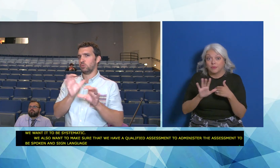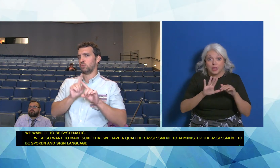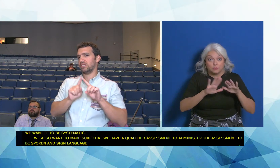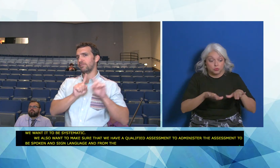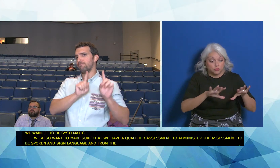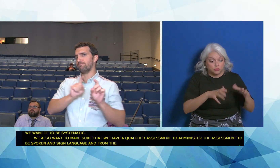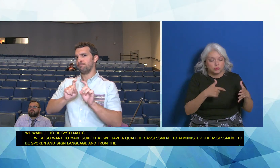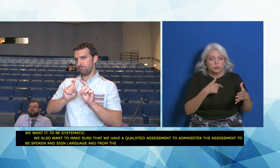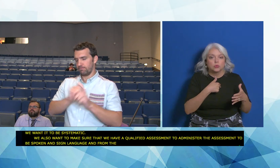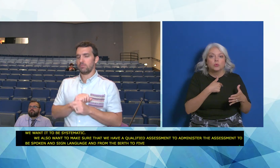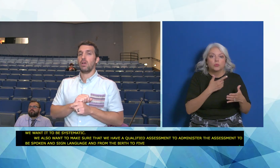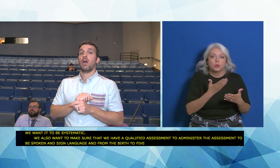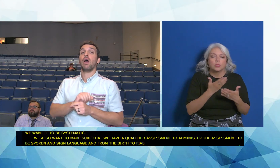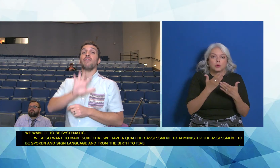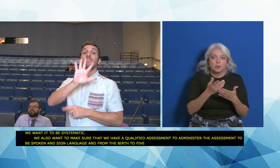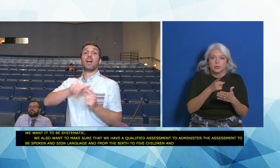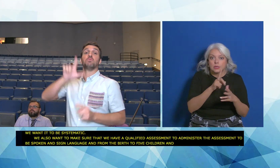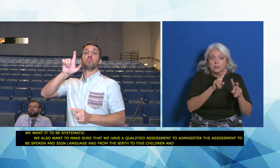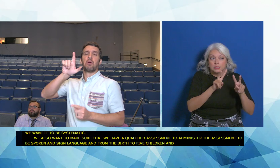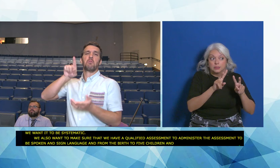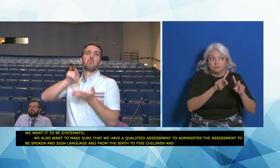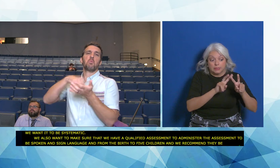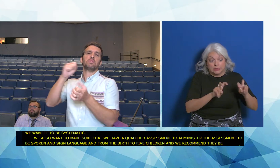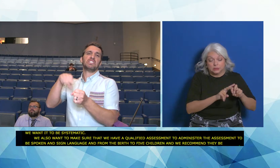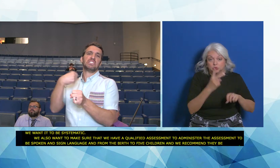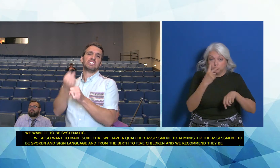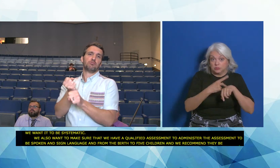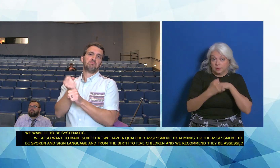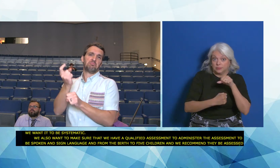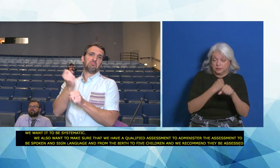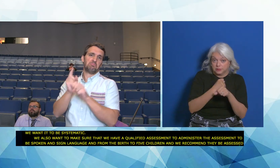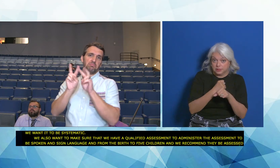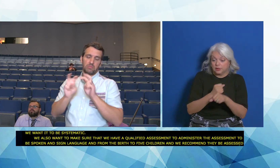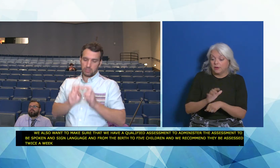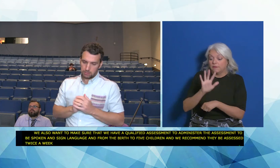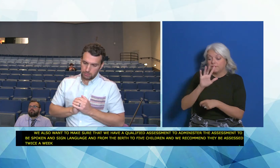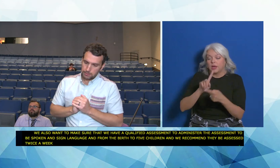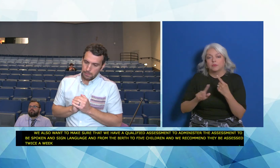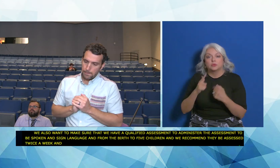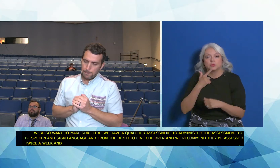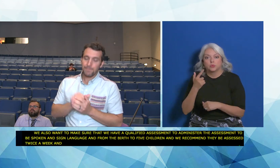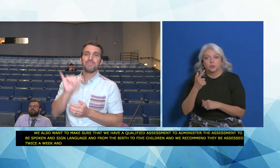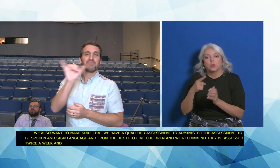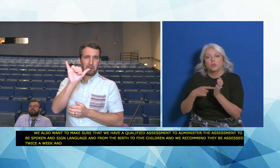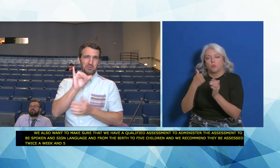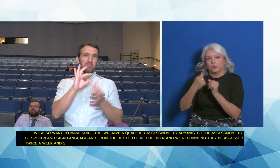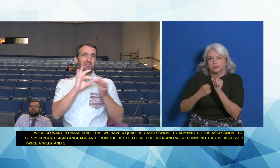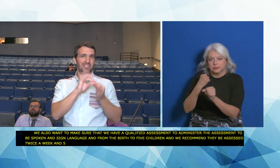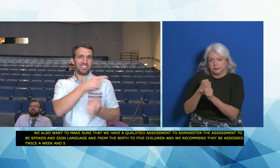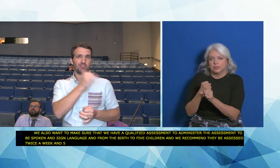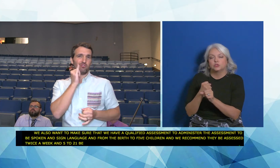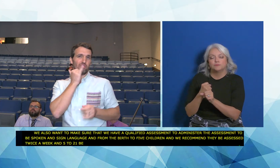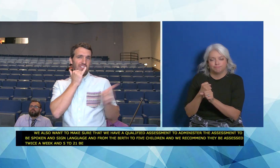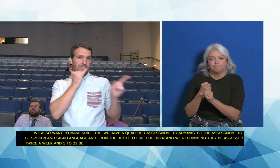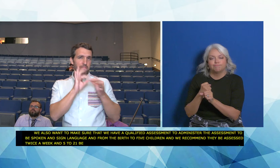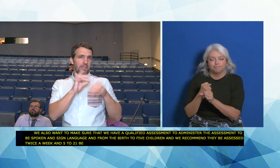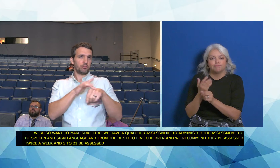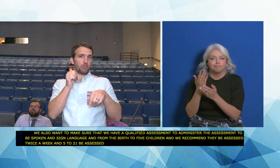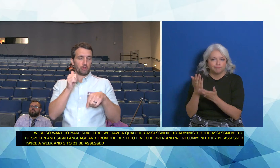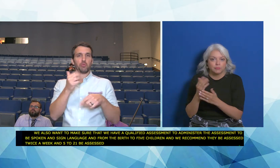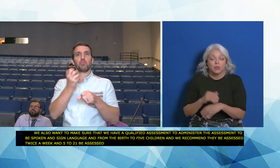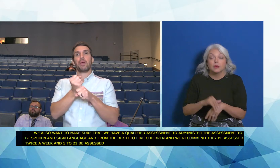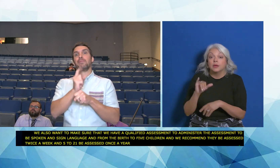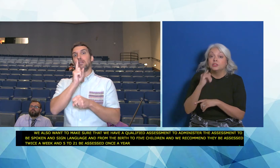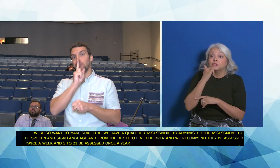we recommend they be assessed twice a year, and 5 to 21 be assessed once a year. As